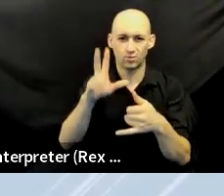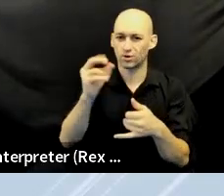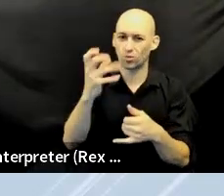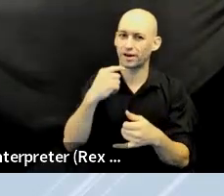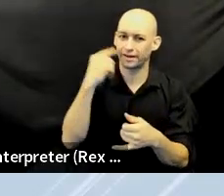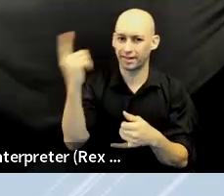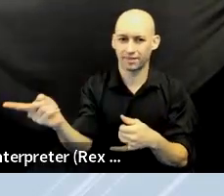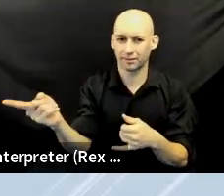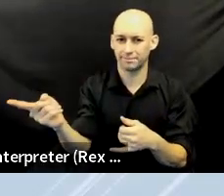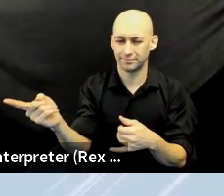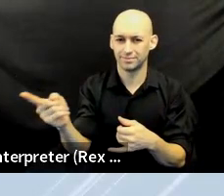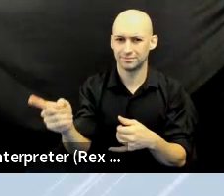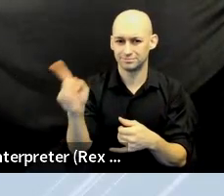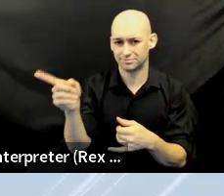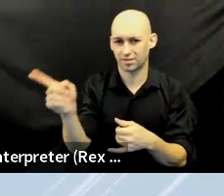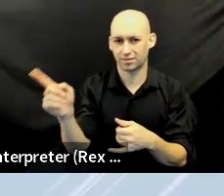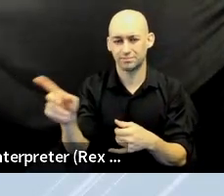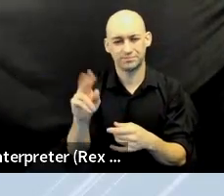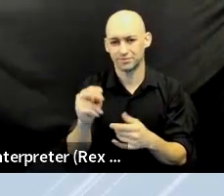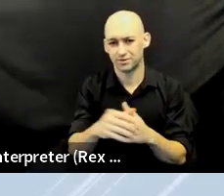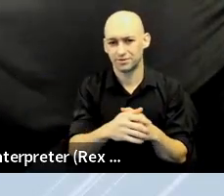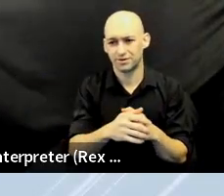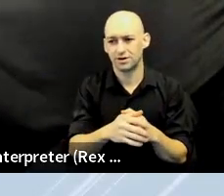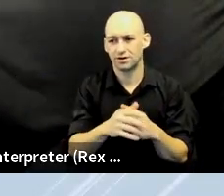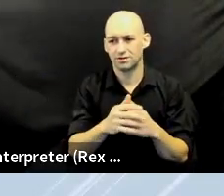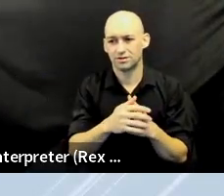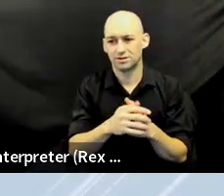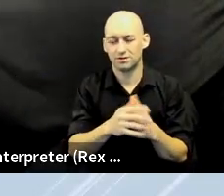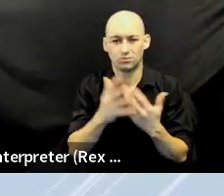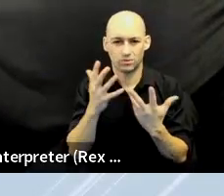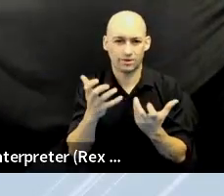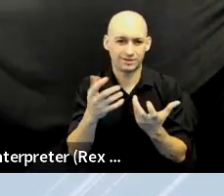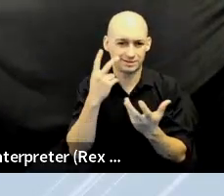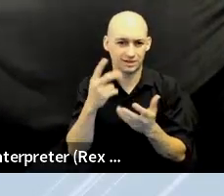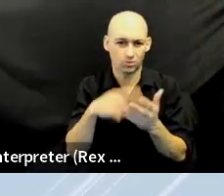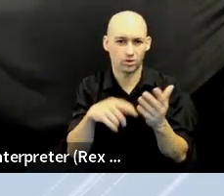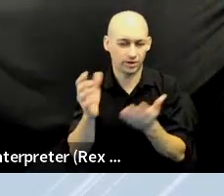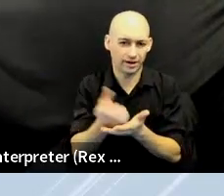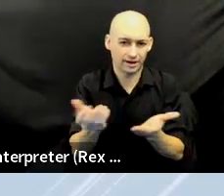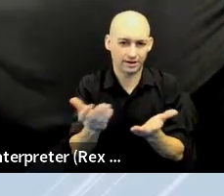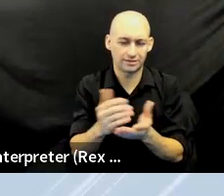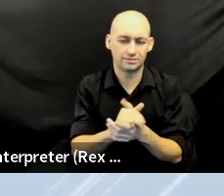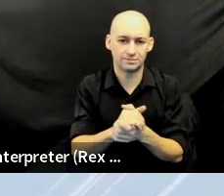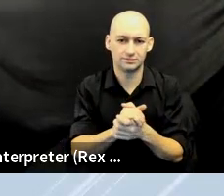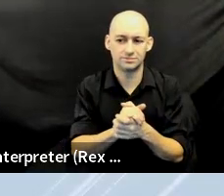apply for, but we will work with them to apply for whatever we can for electric infrastructure.